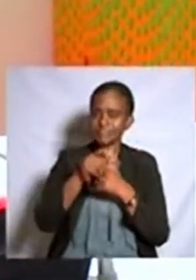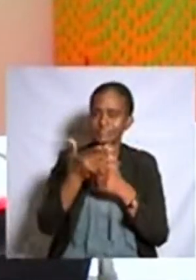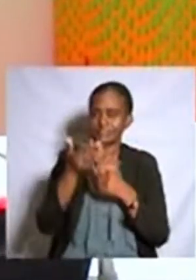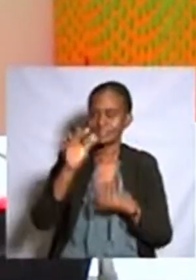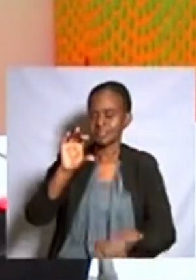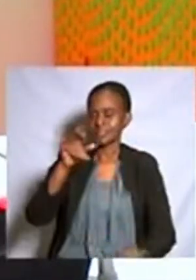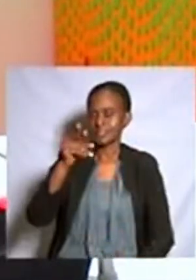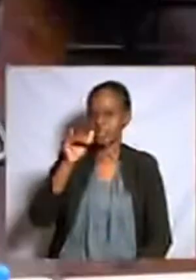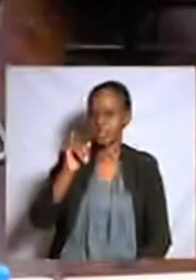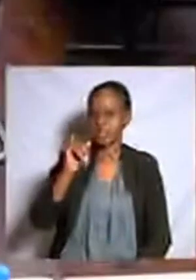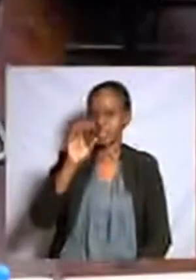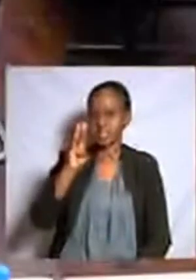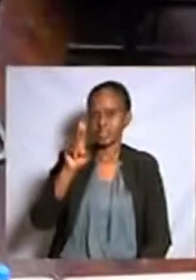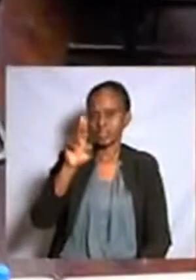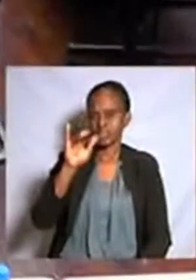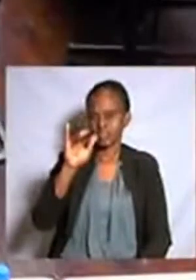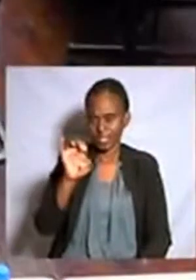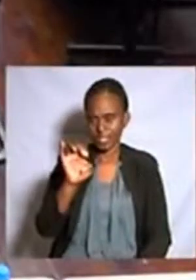Chibuye.